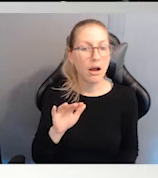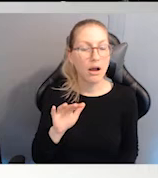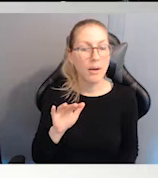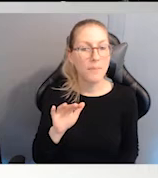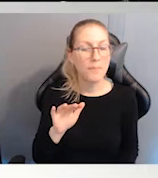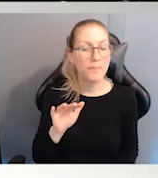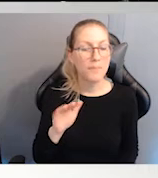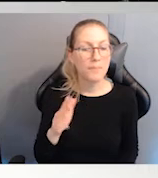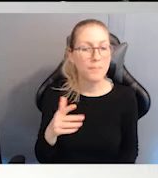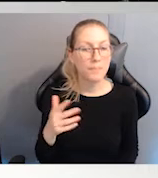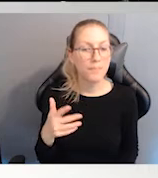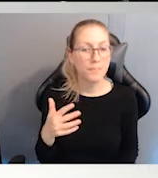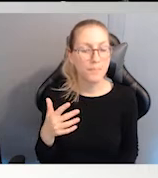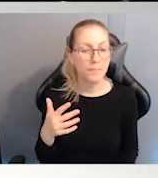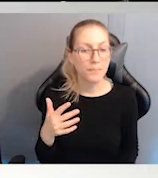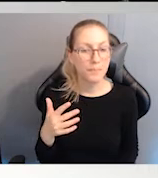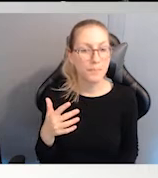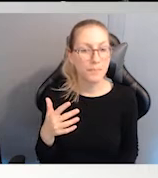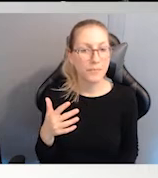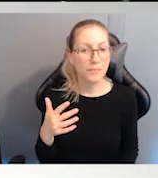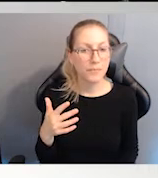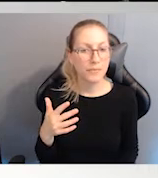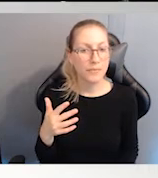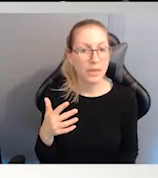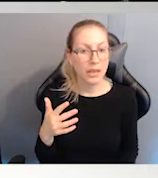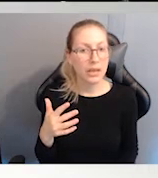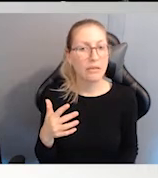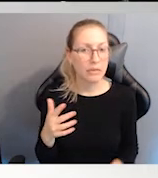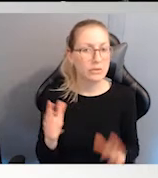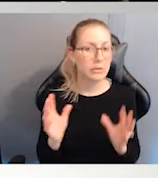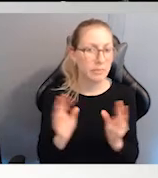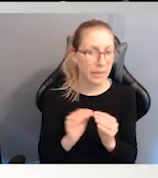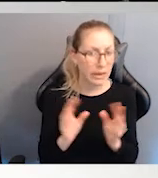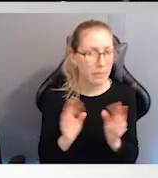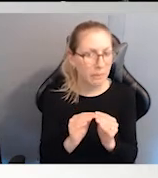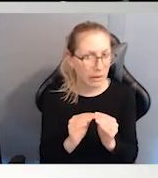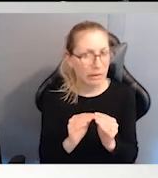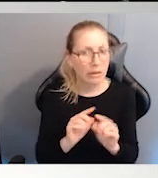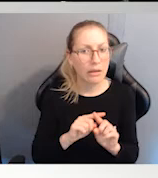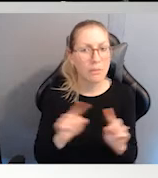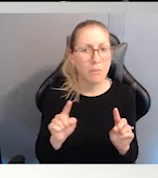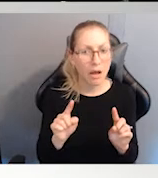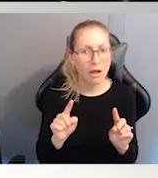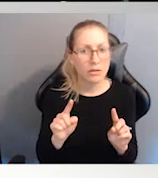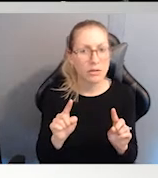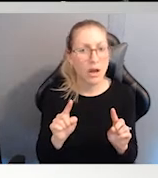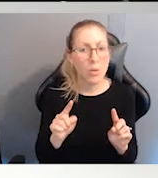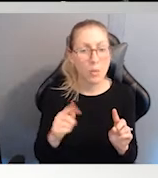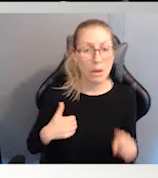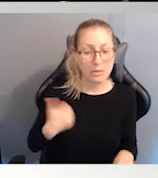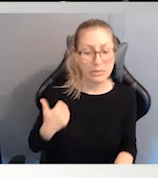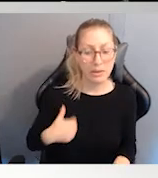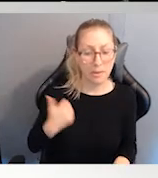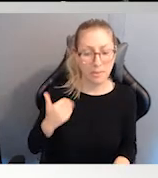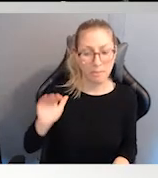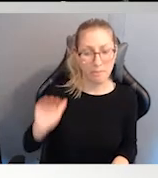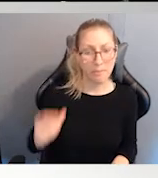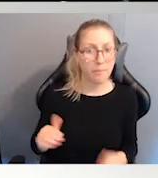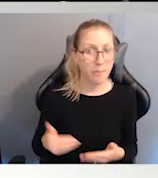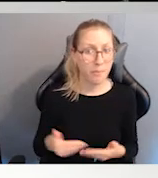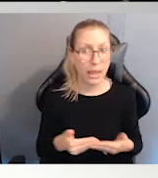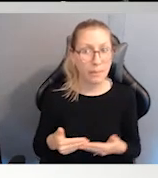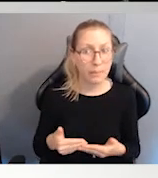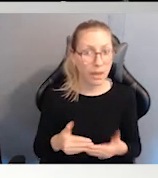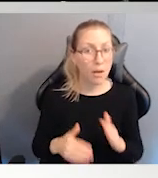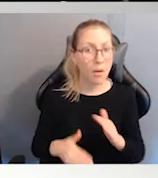my. It's been really tough on me, but while I was a baby, I was born